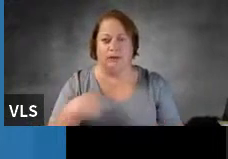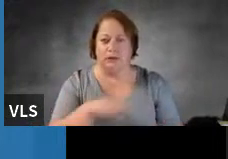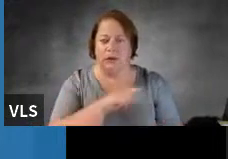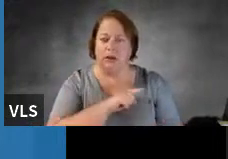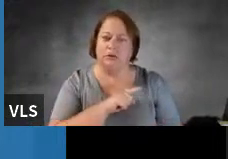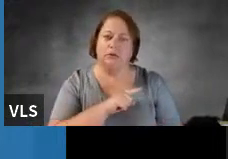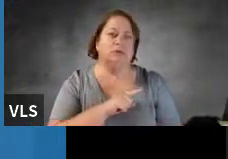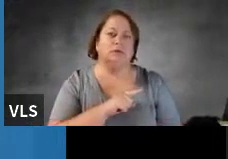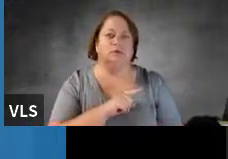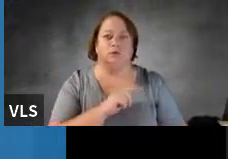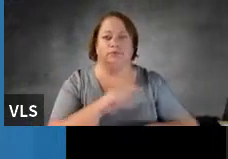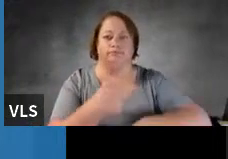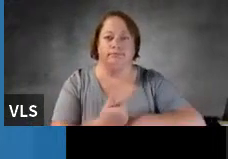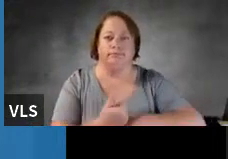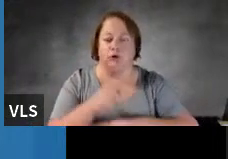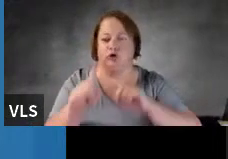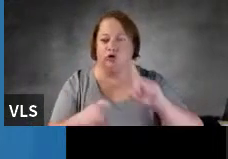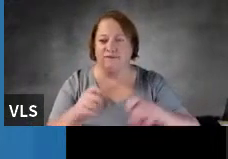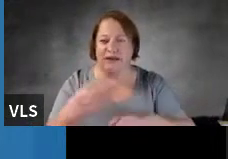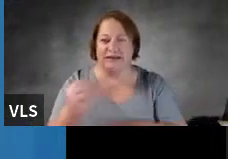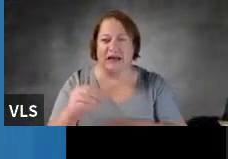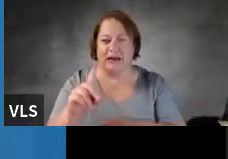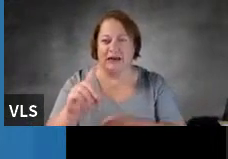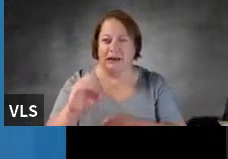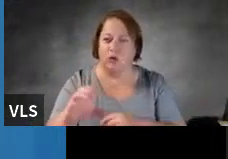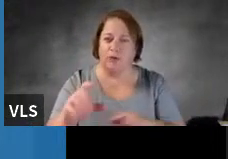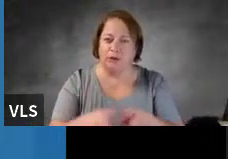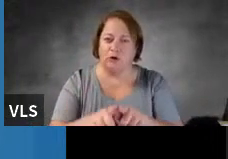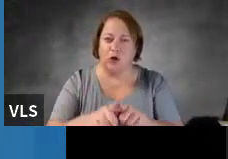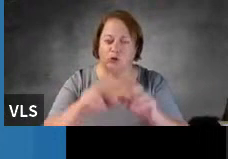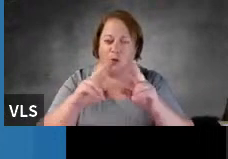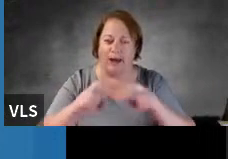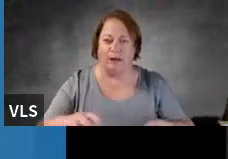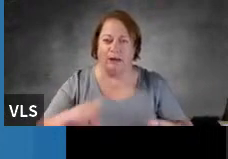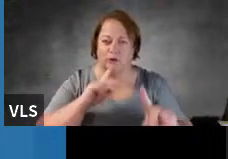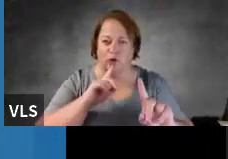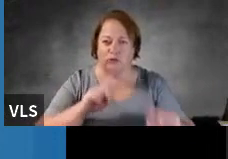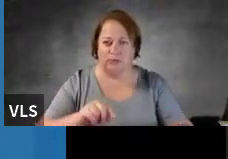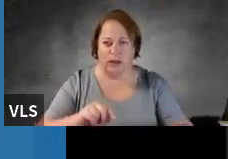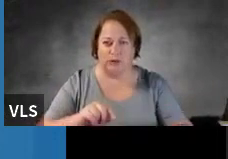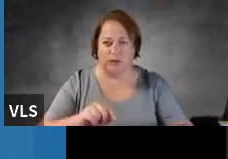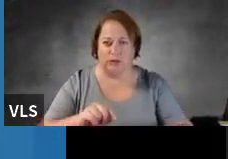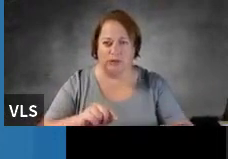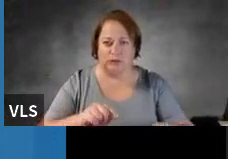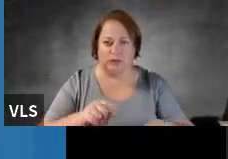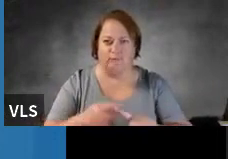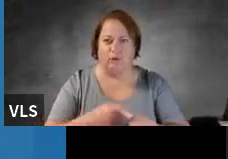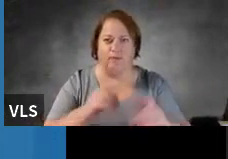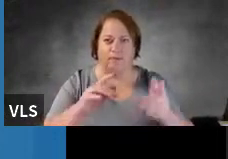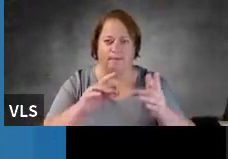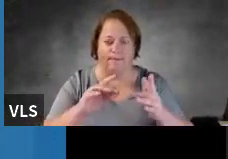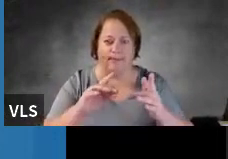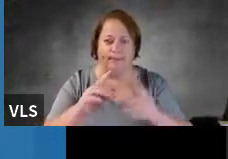build surveys and documents, and it also analyzes our responses